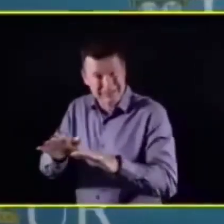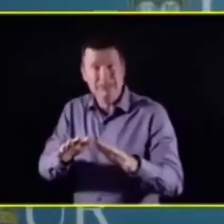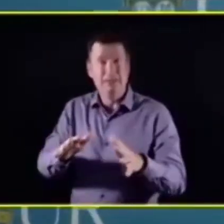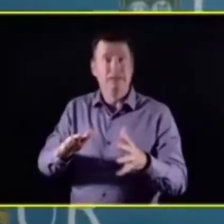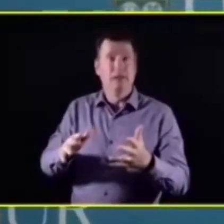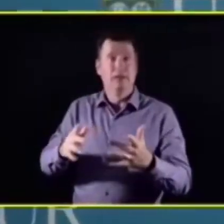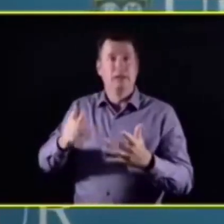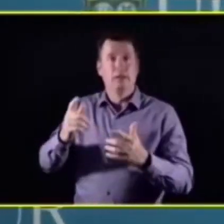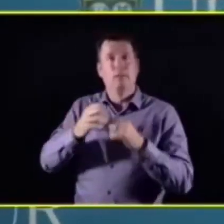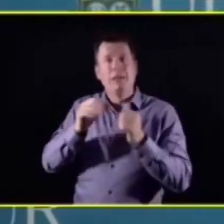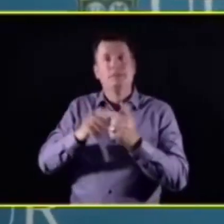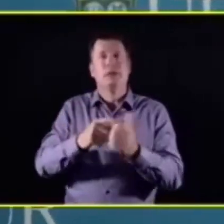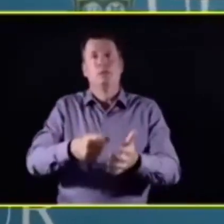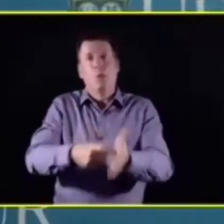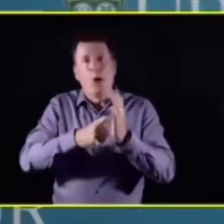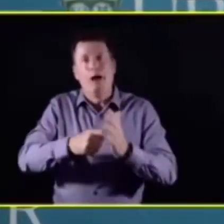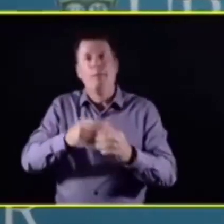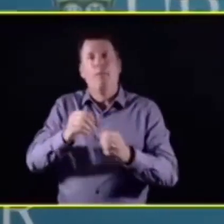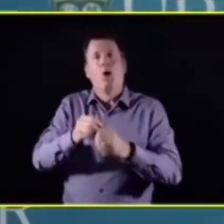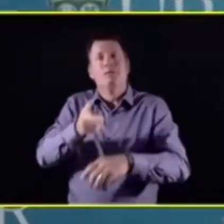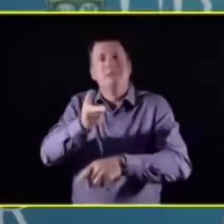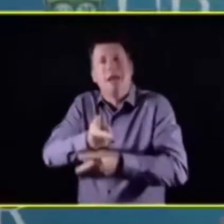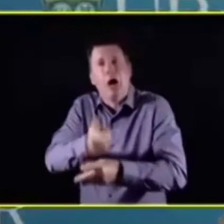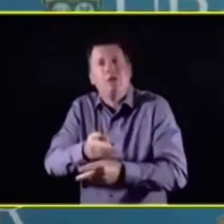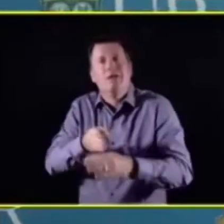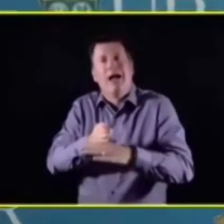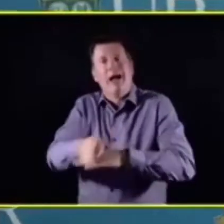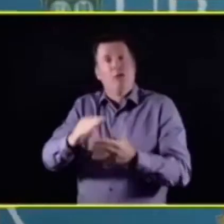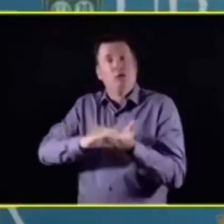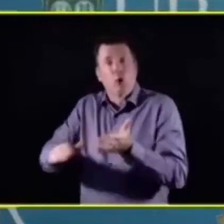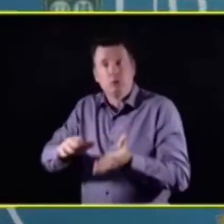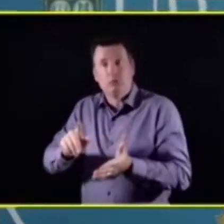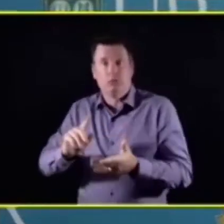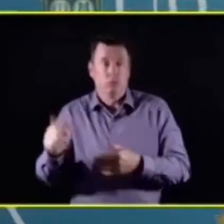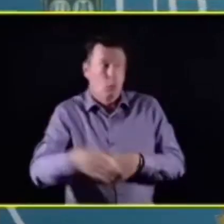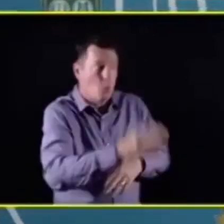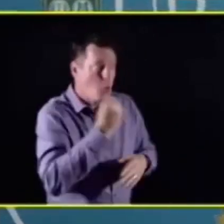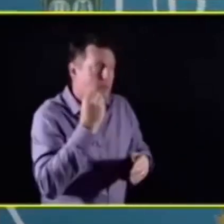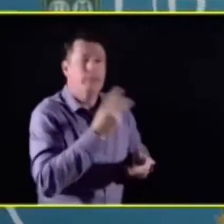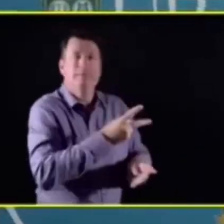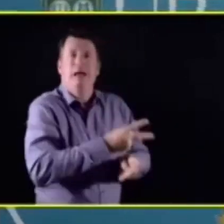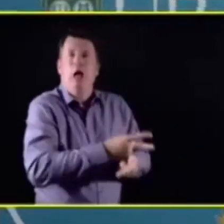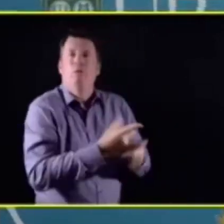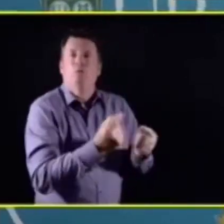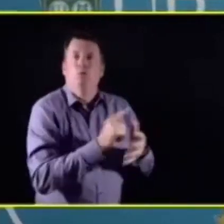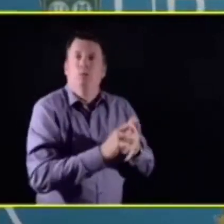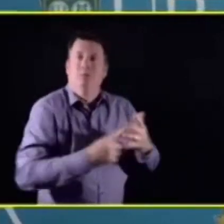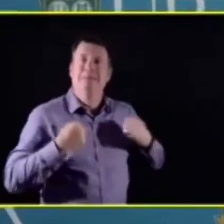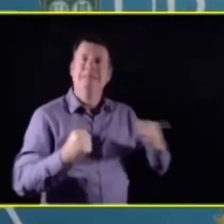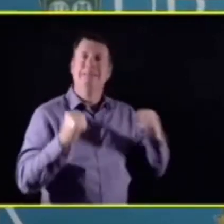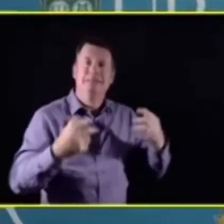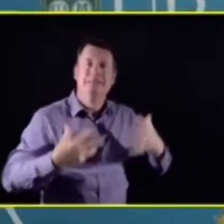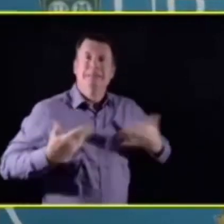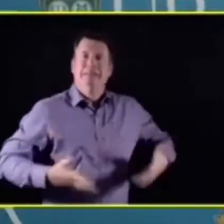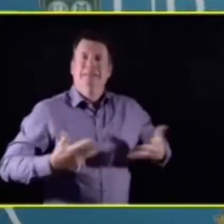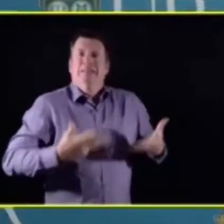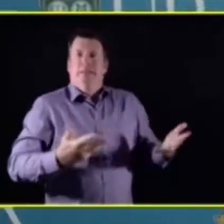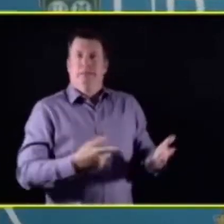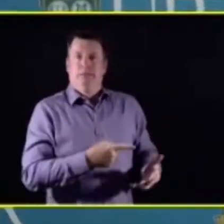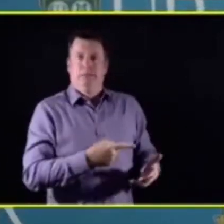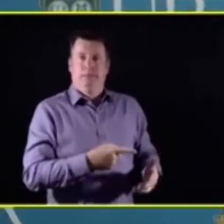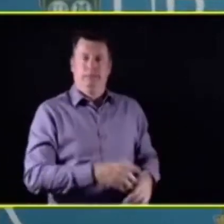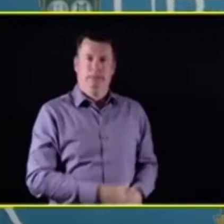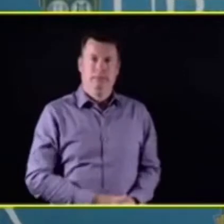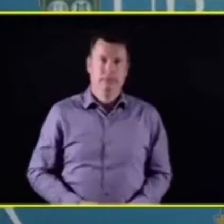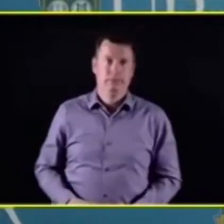Okay. So thank you so much for having me, and it is a pleasure to be able to share the work that UR Medicine Home Care has been able to